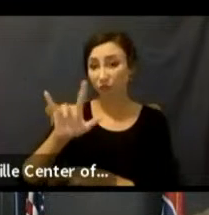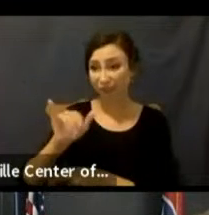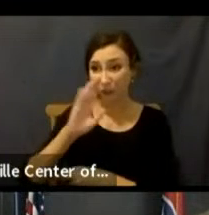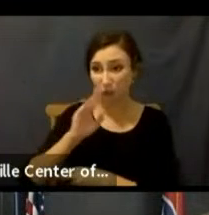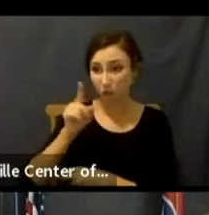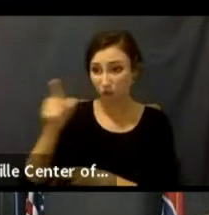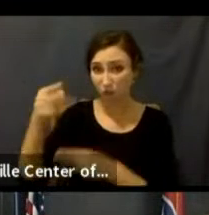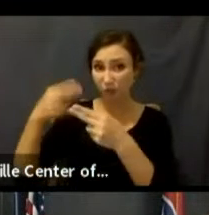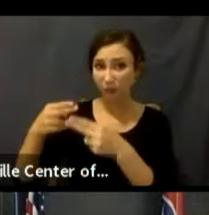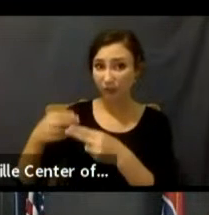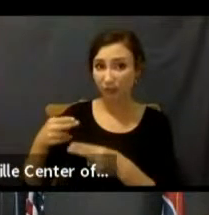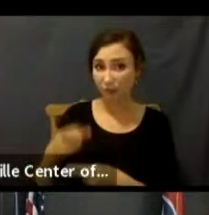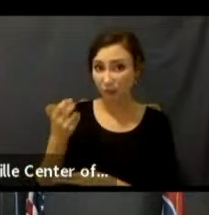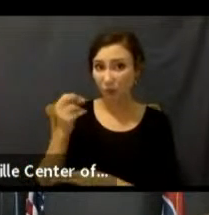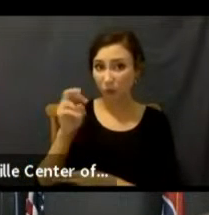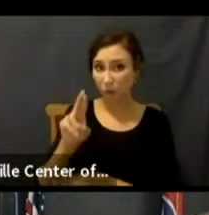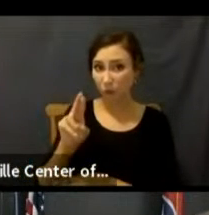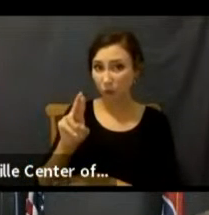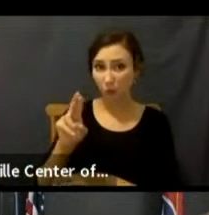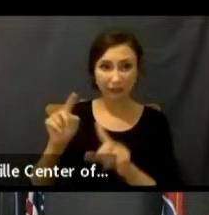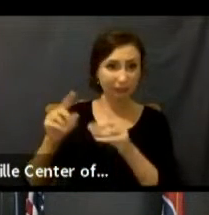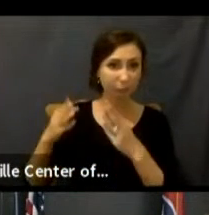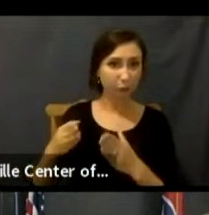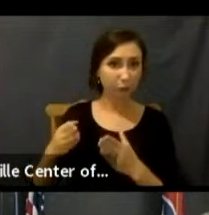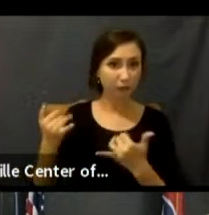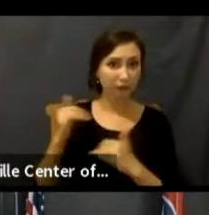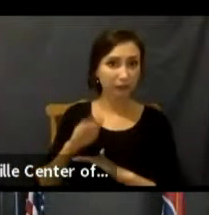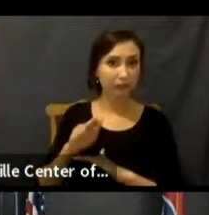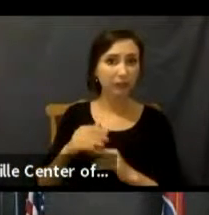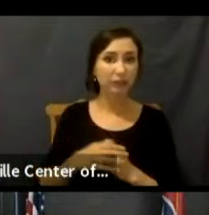roll call to this evening?